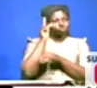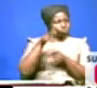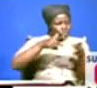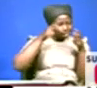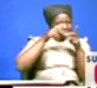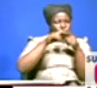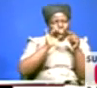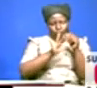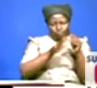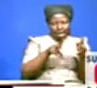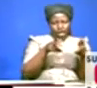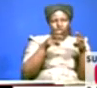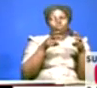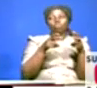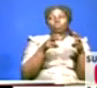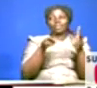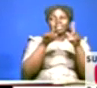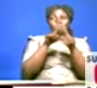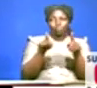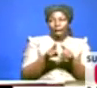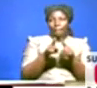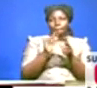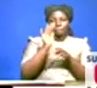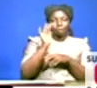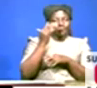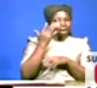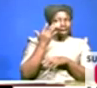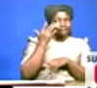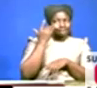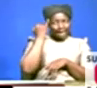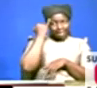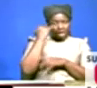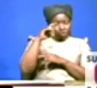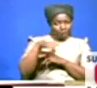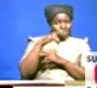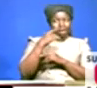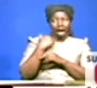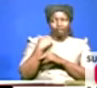that there are mentalities, there must be people who are working behind him.